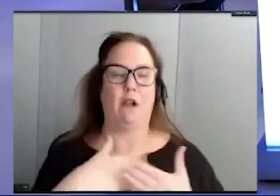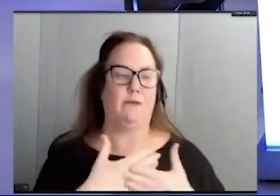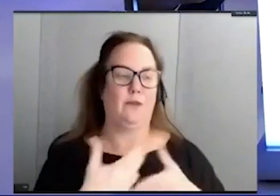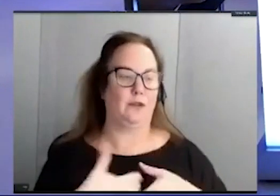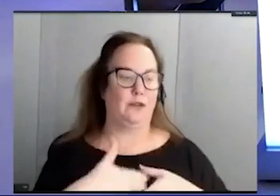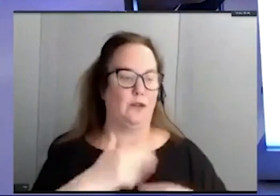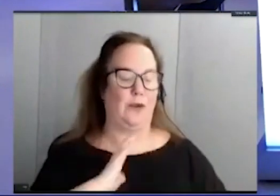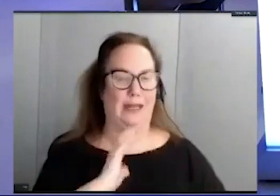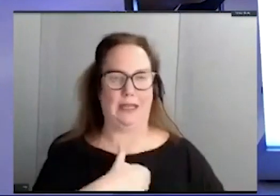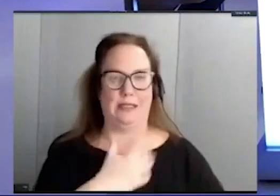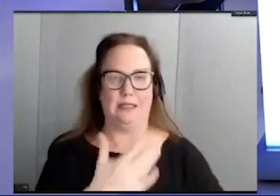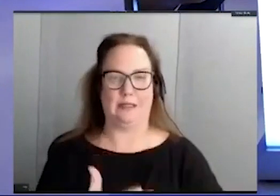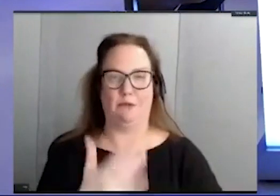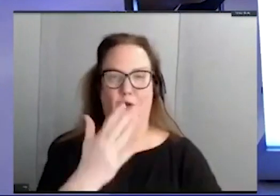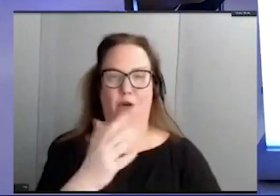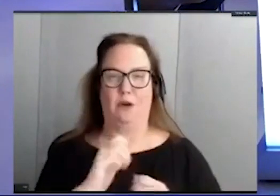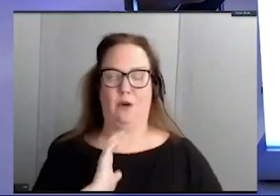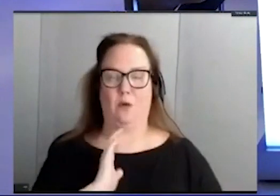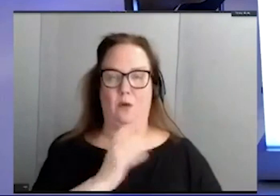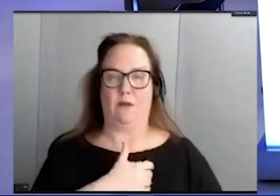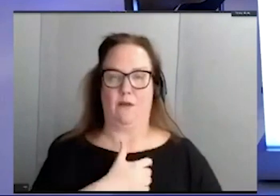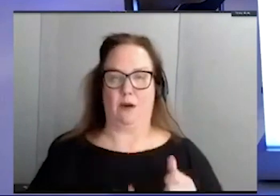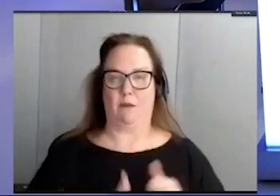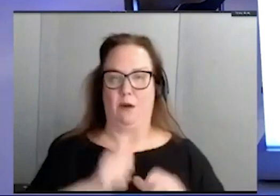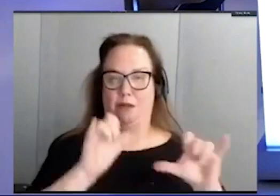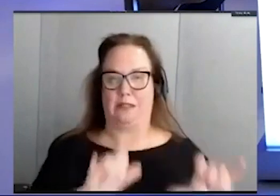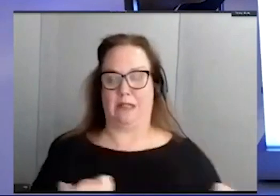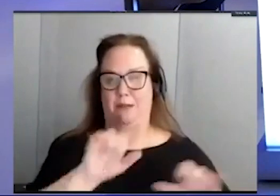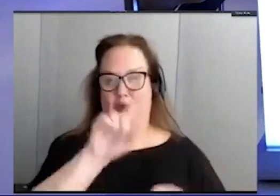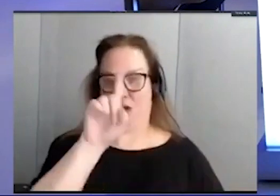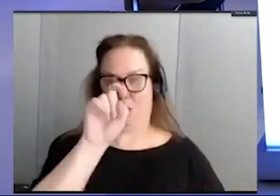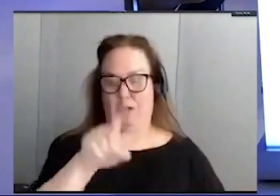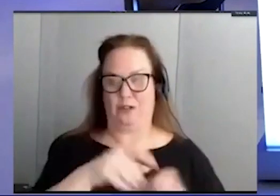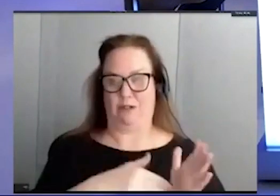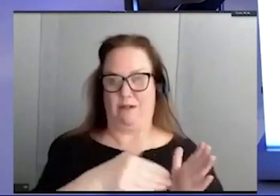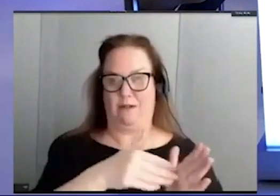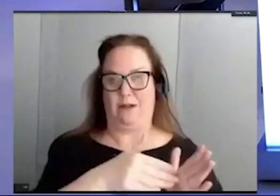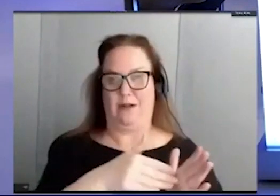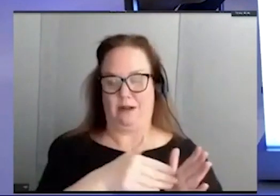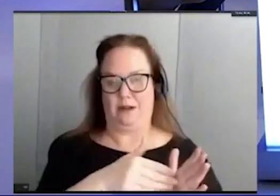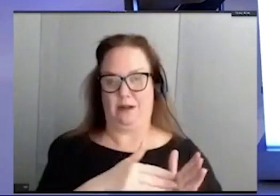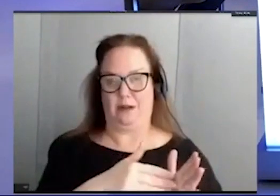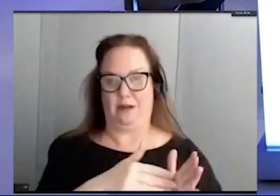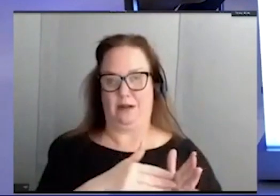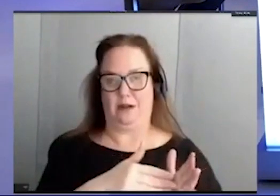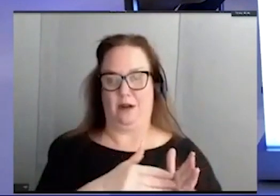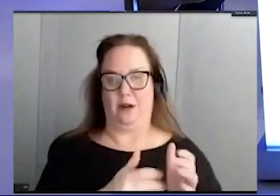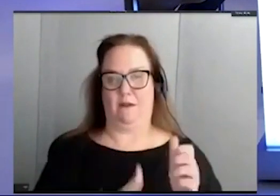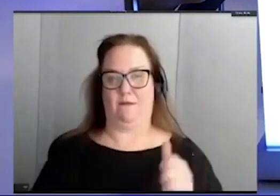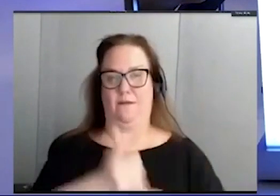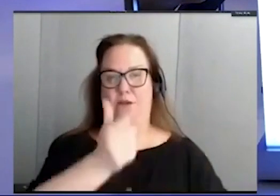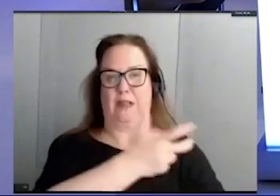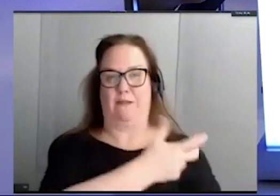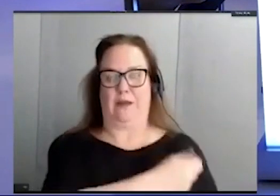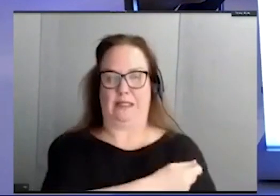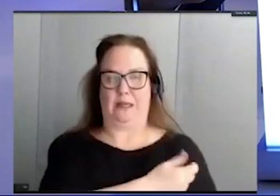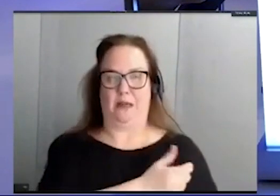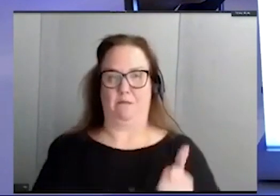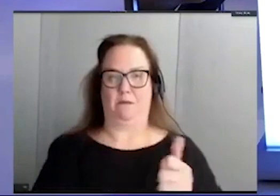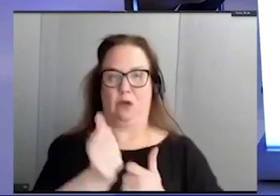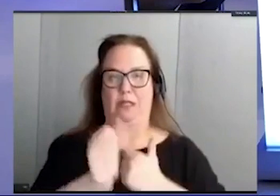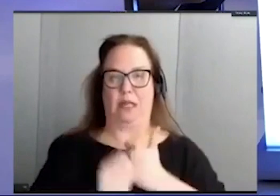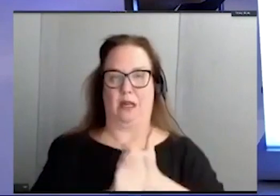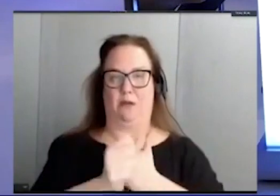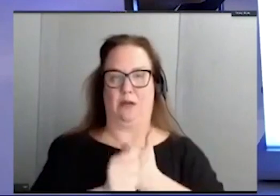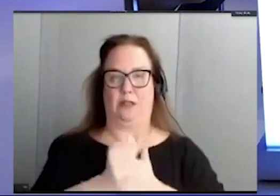As we leave you today, one of our most common questions that we get here: which fully vaccinated people are most at risk of